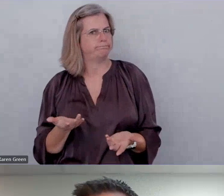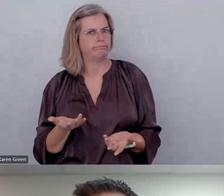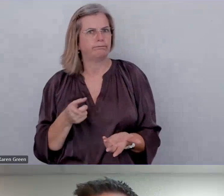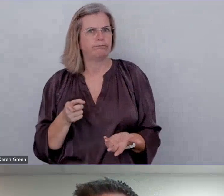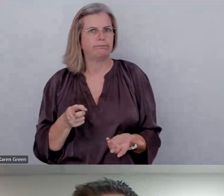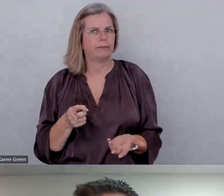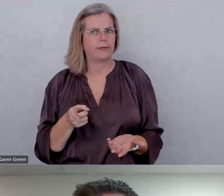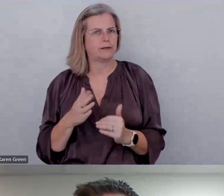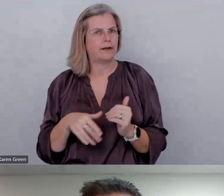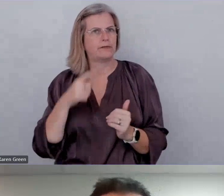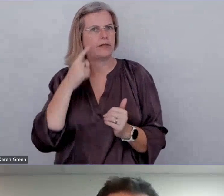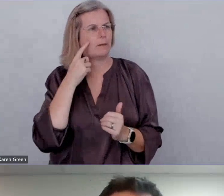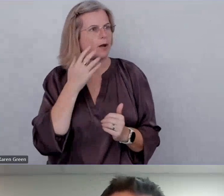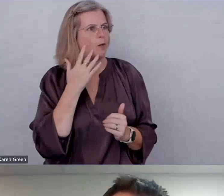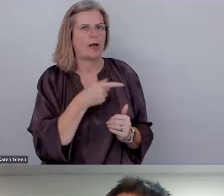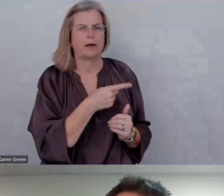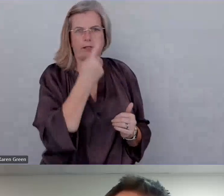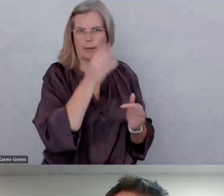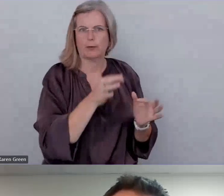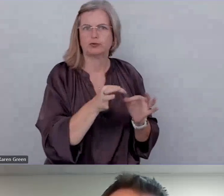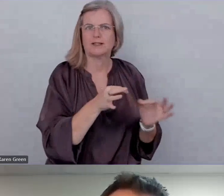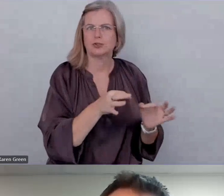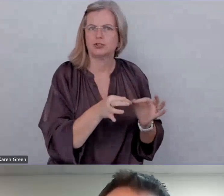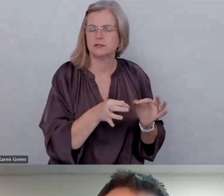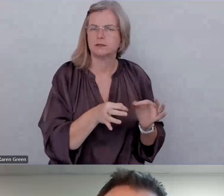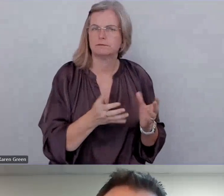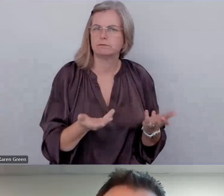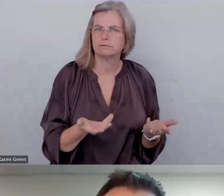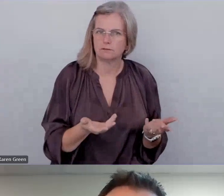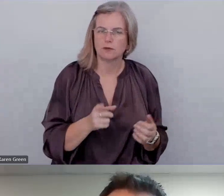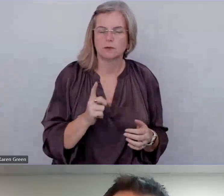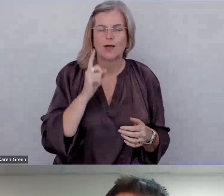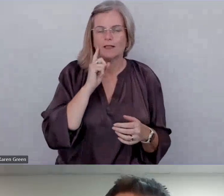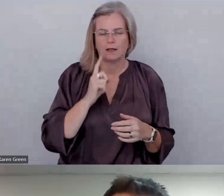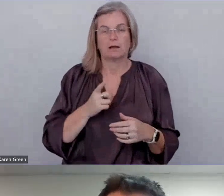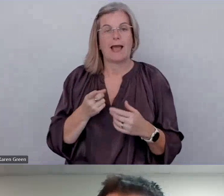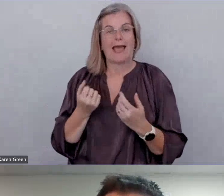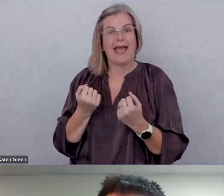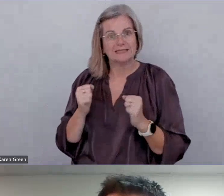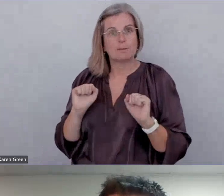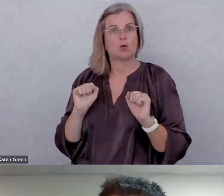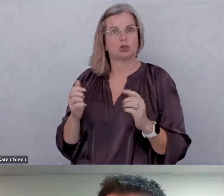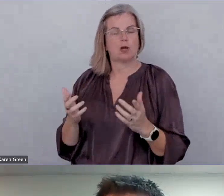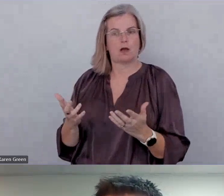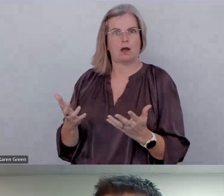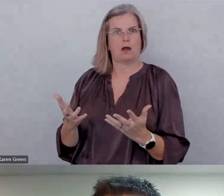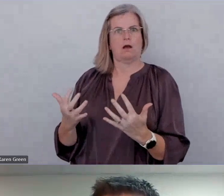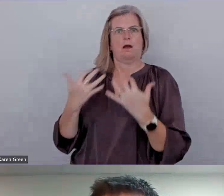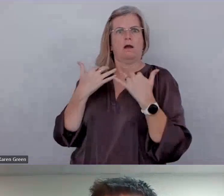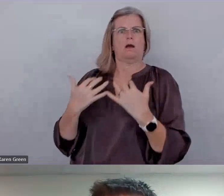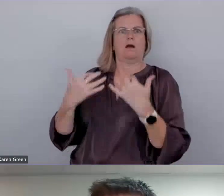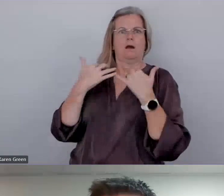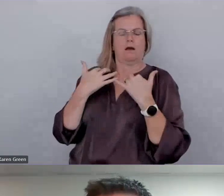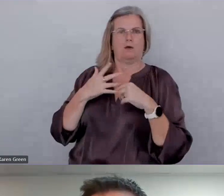we develop these strategies. So I think that repeated exposure as well, which I should say does give you a cumulative risk of